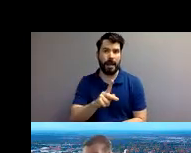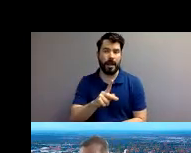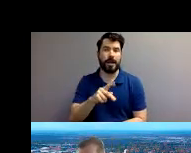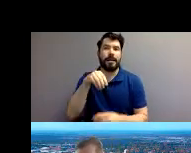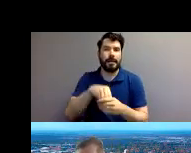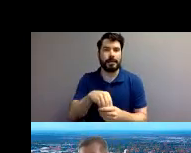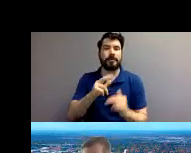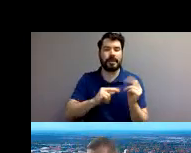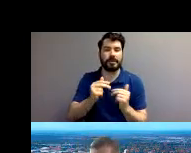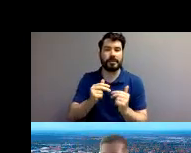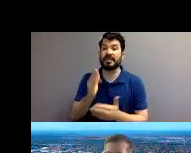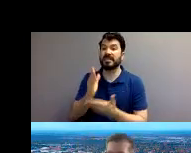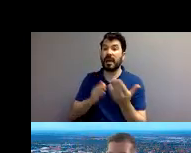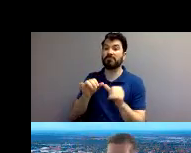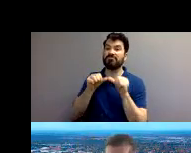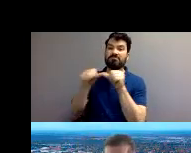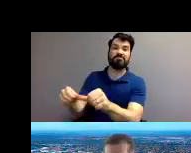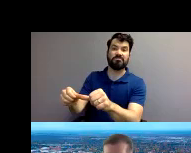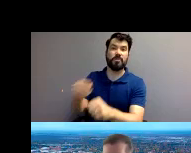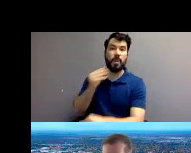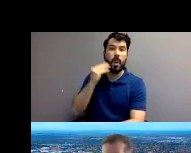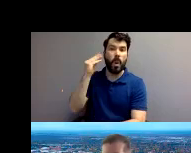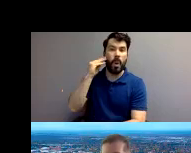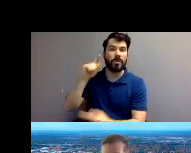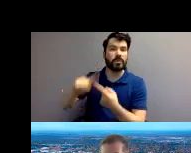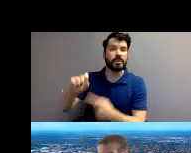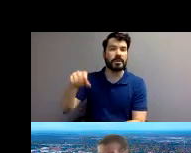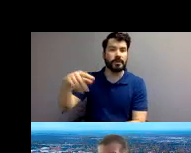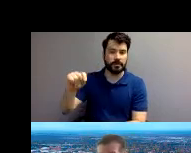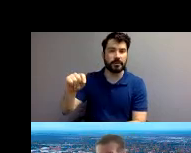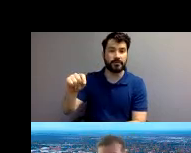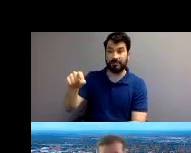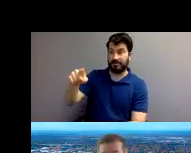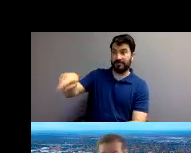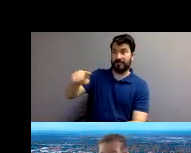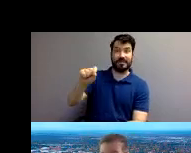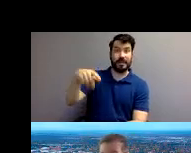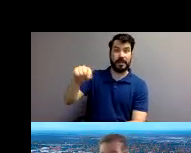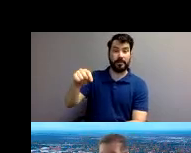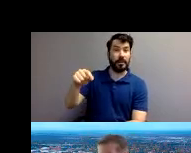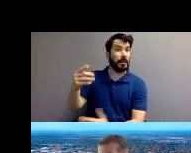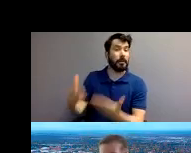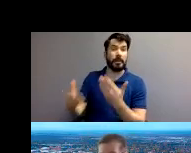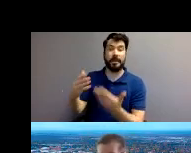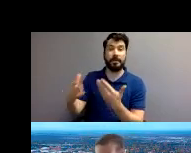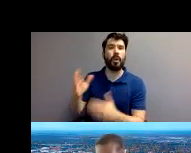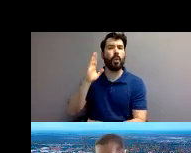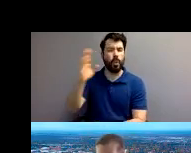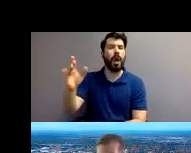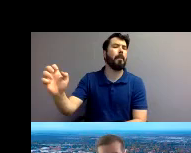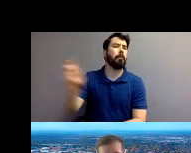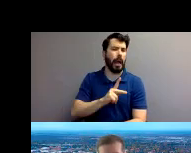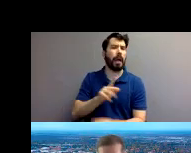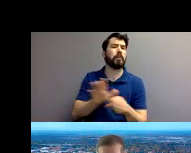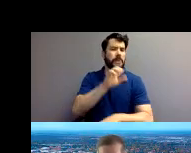until September. For those still remote, their return may be full-time on-site, it may be hybrid,